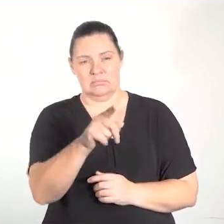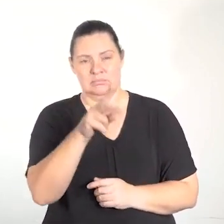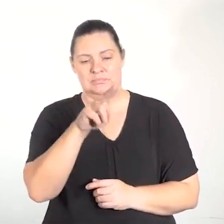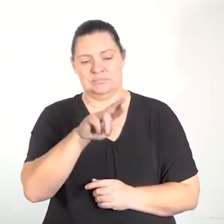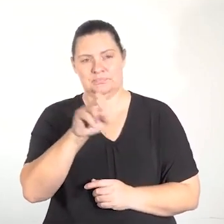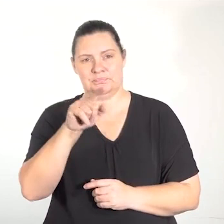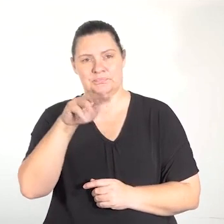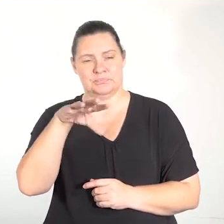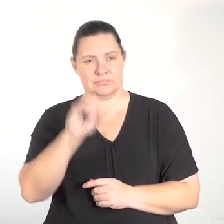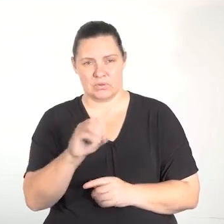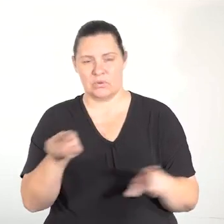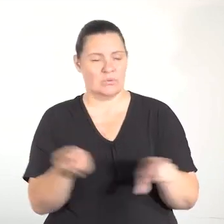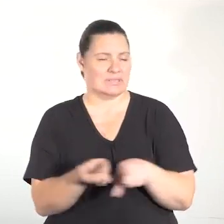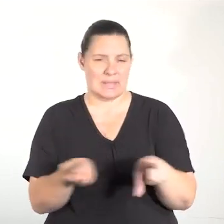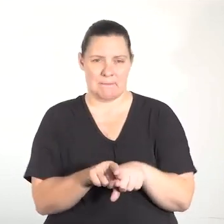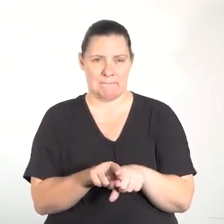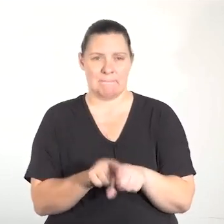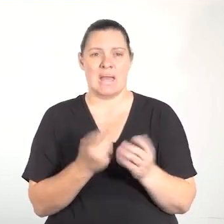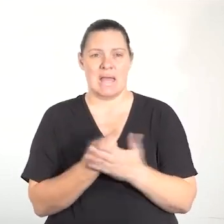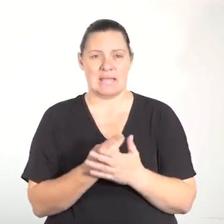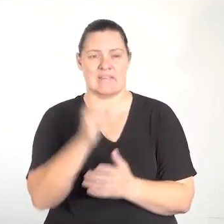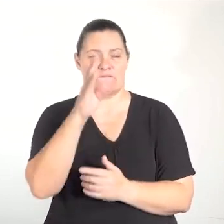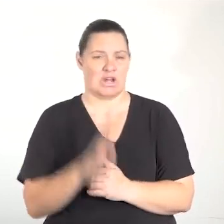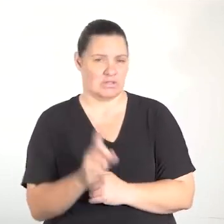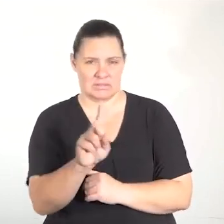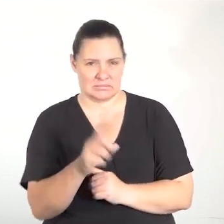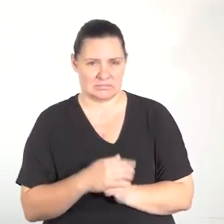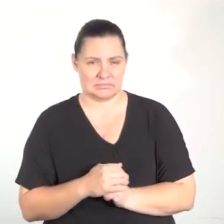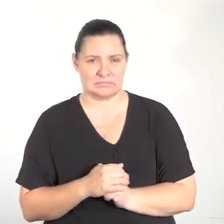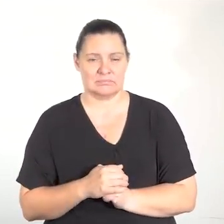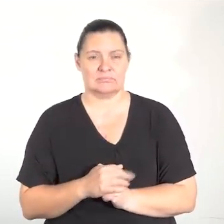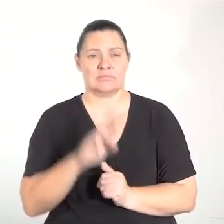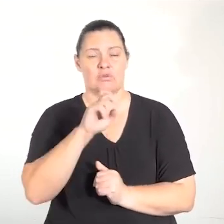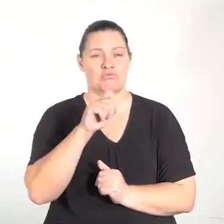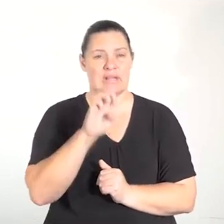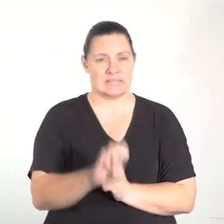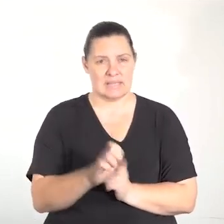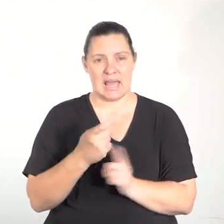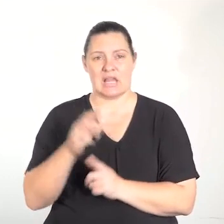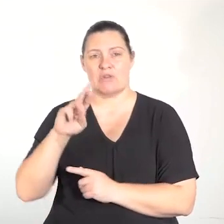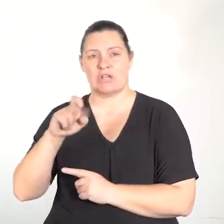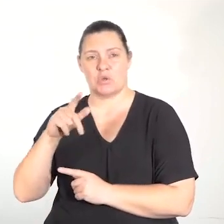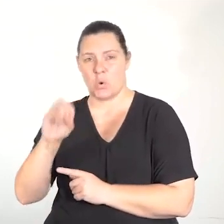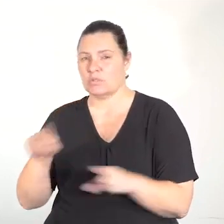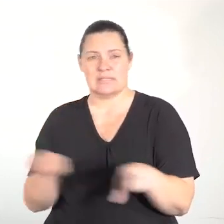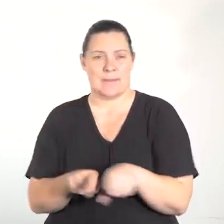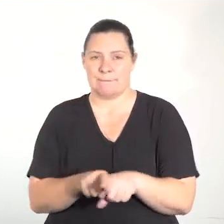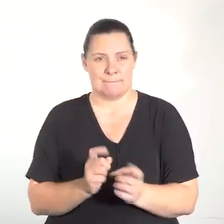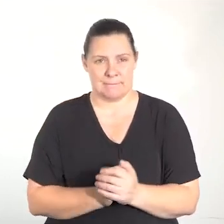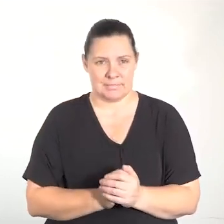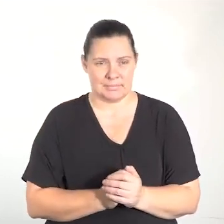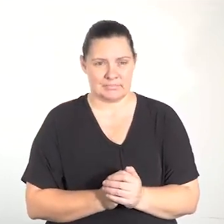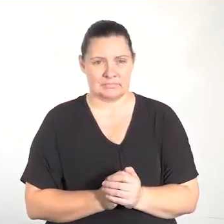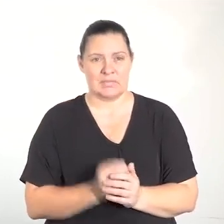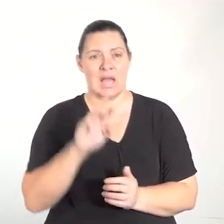with. Remember, a ratio is not the same as a fraction. Rate and ratio